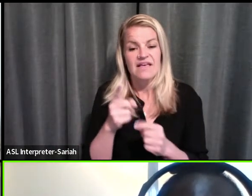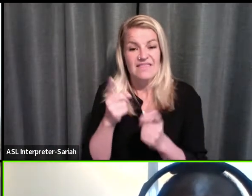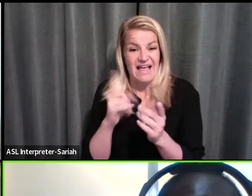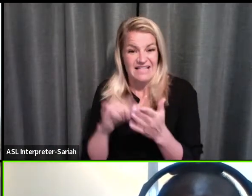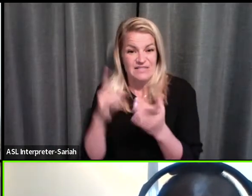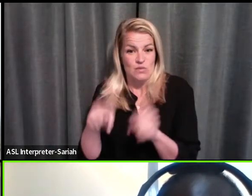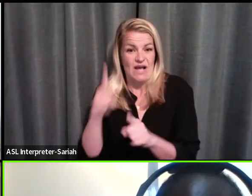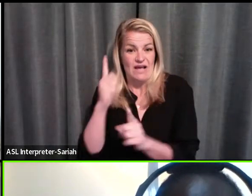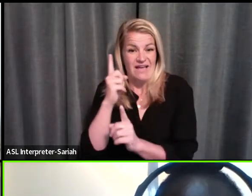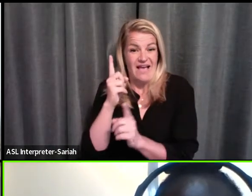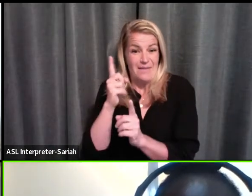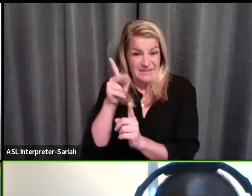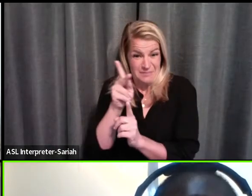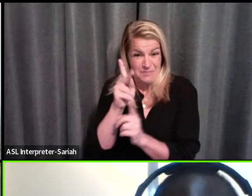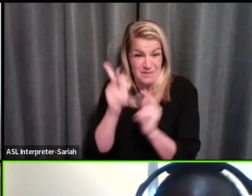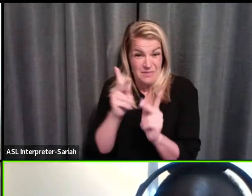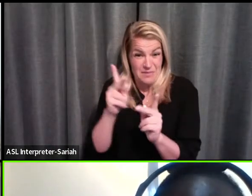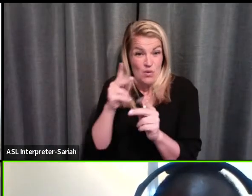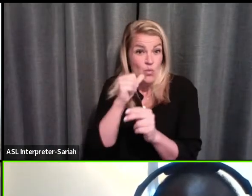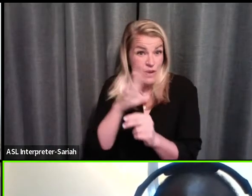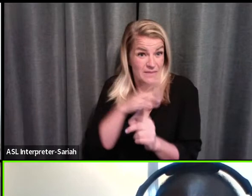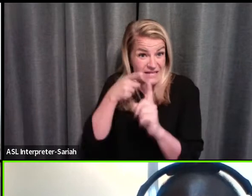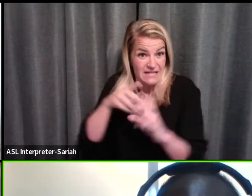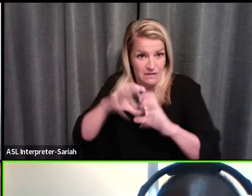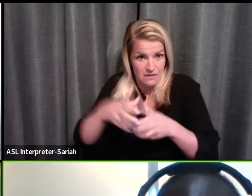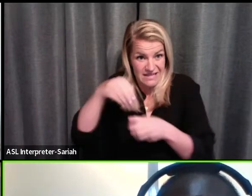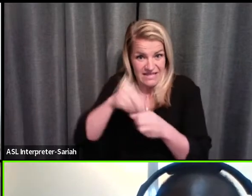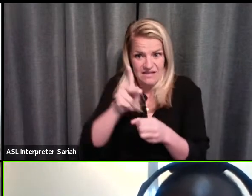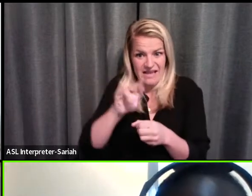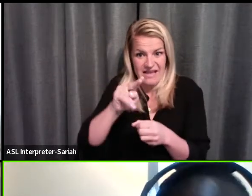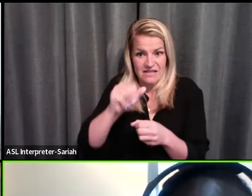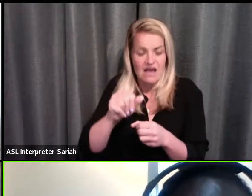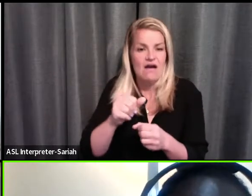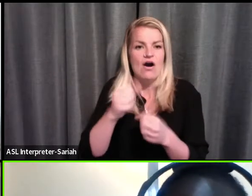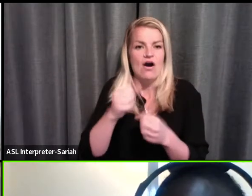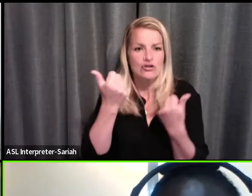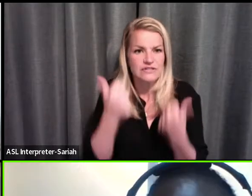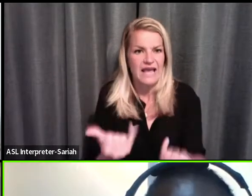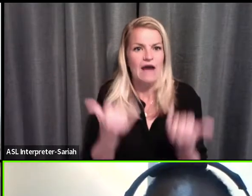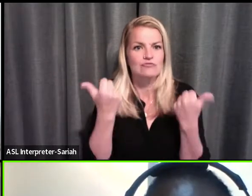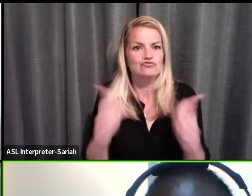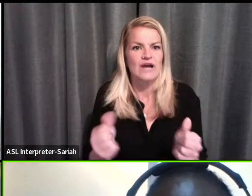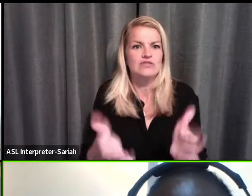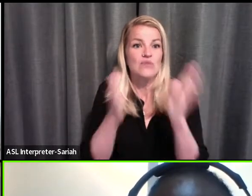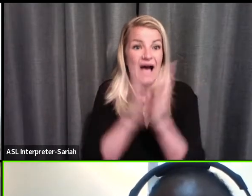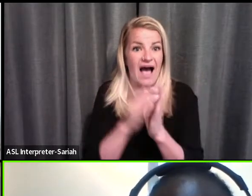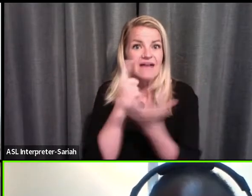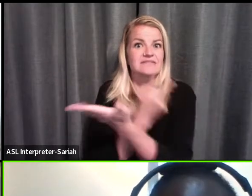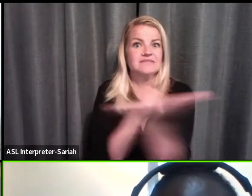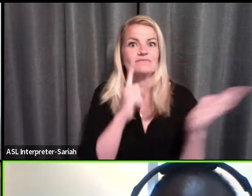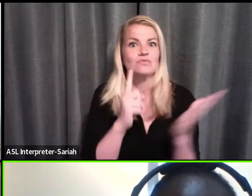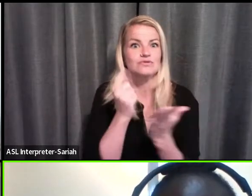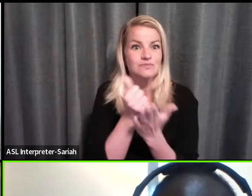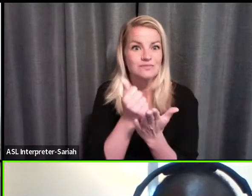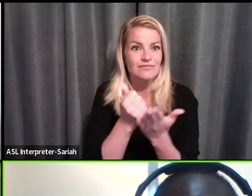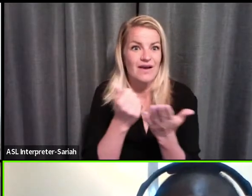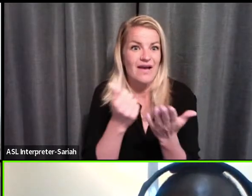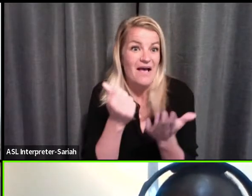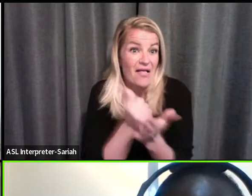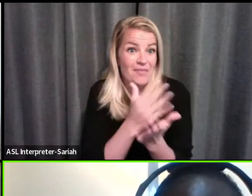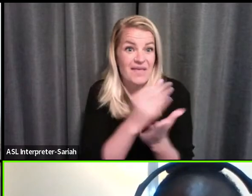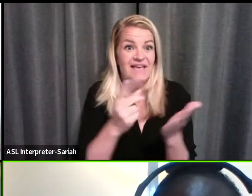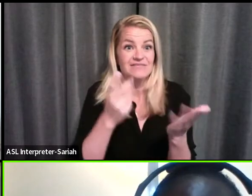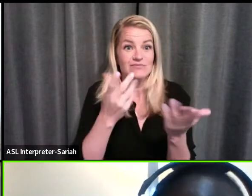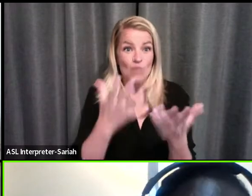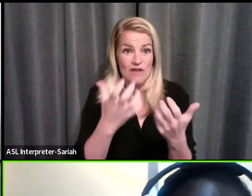have come out in big numbers to vie for different seats in both the county and national levels, especially in those